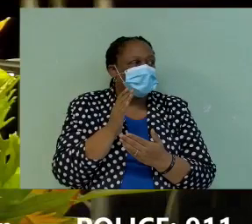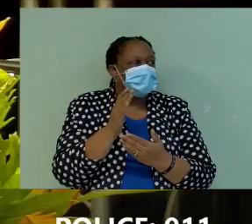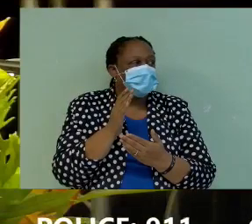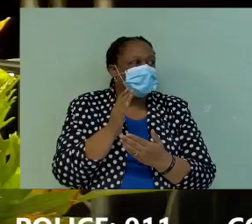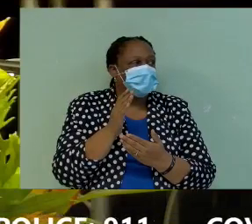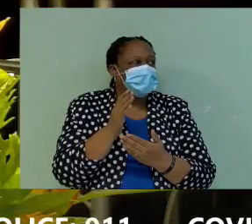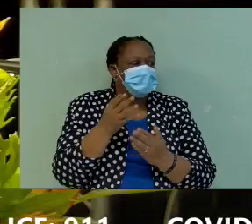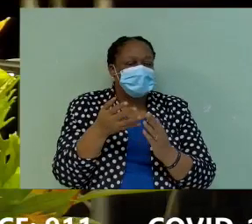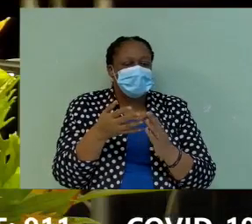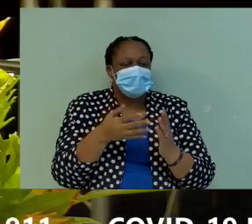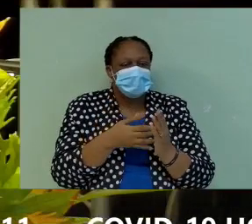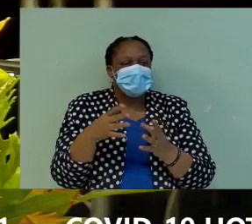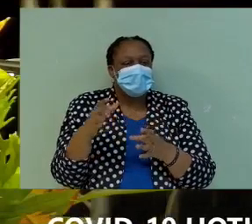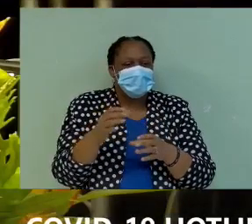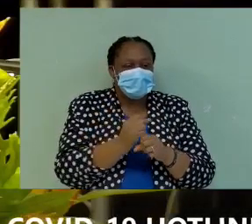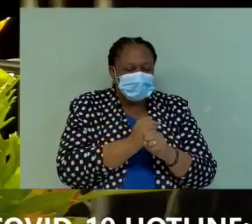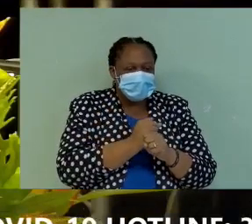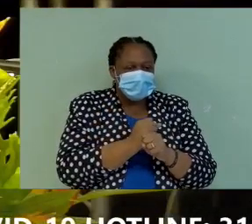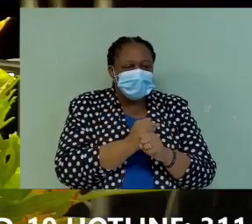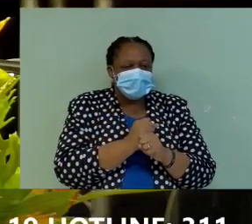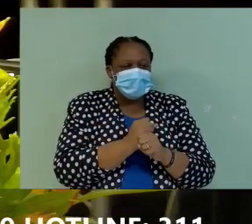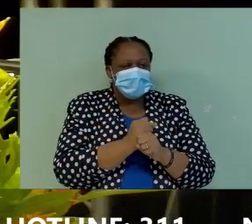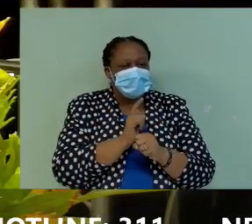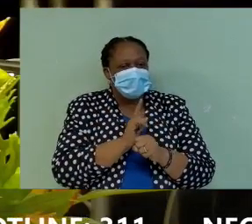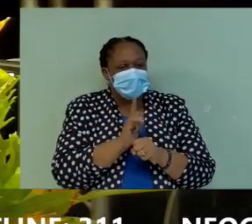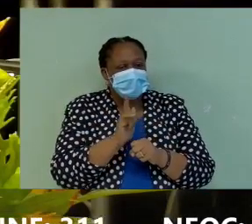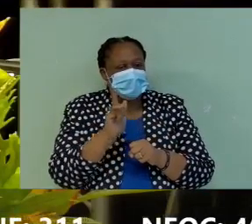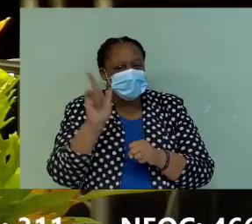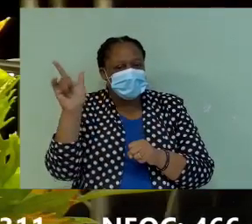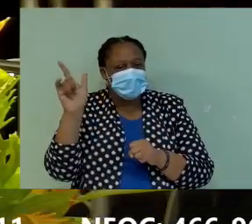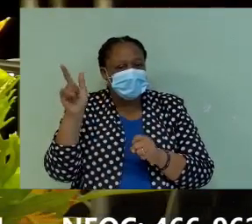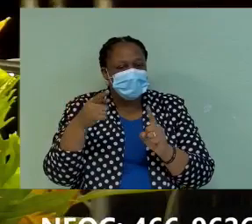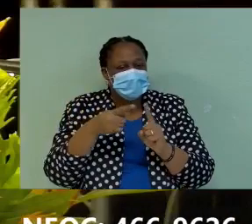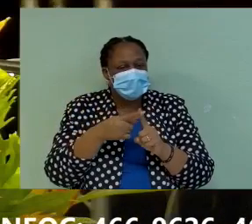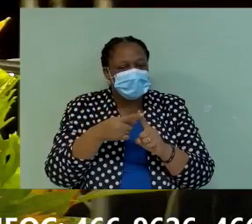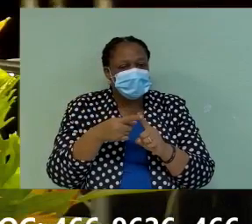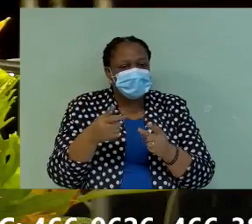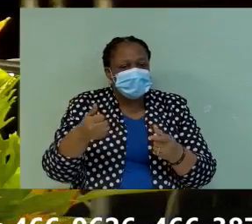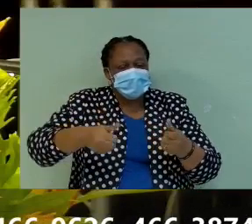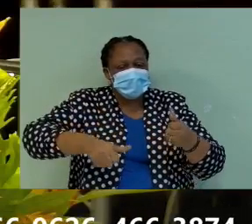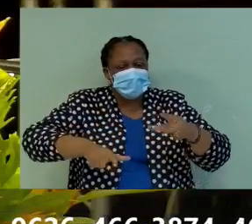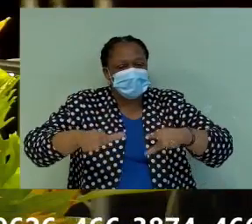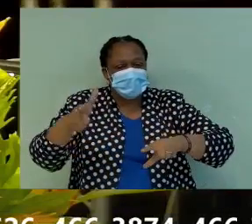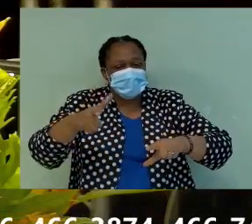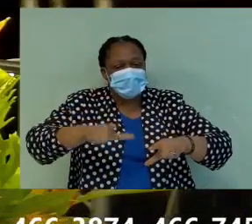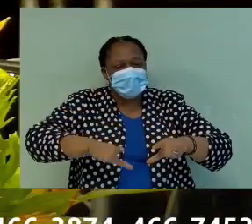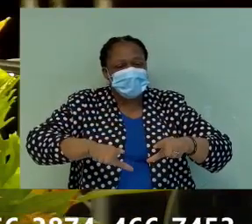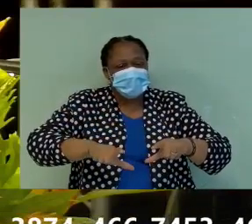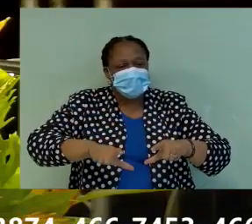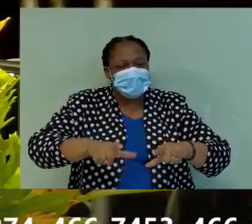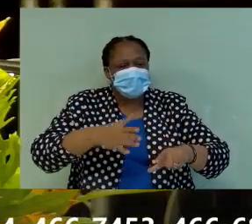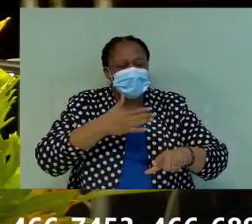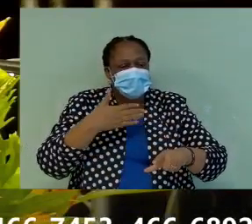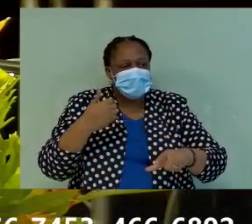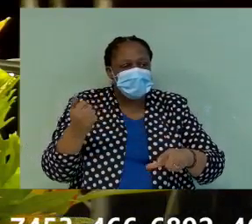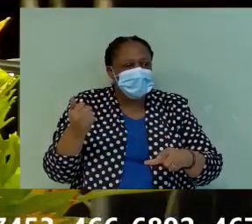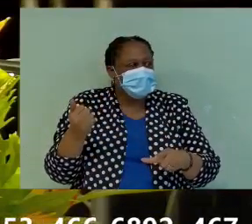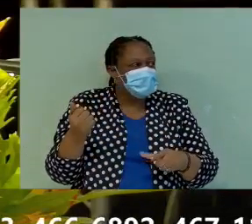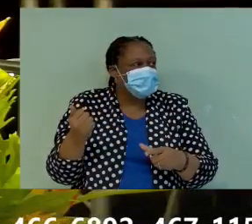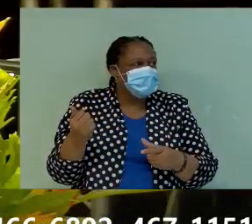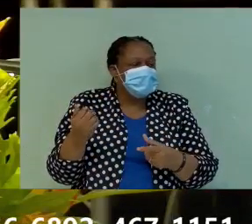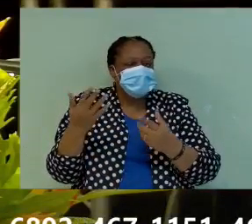the samples have been taken, sent to the two labs that we are using, and the results are